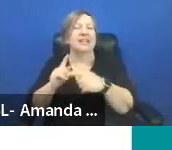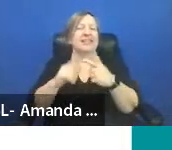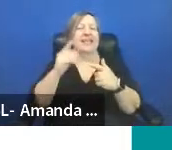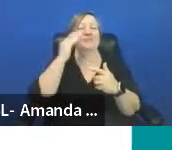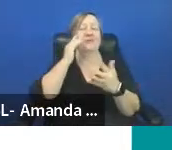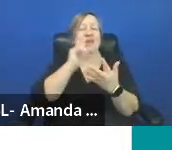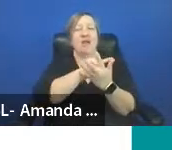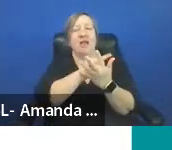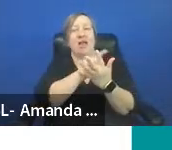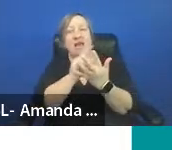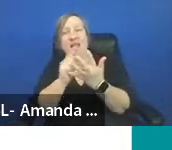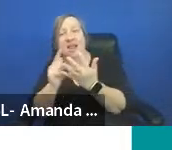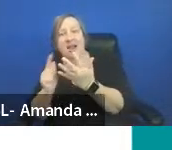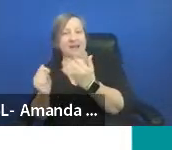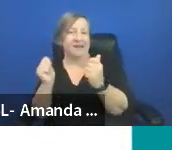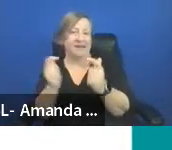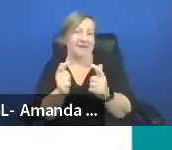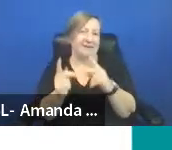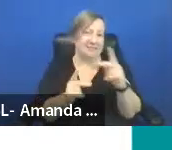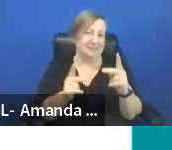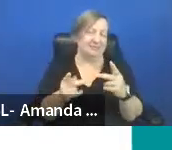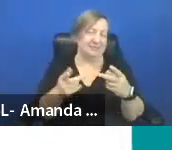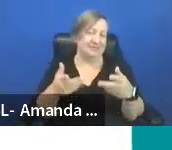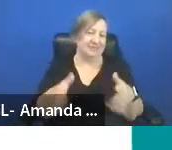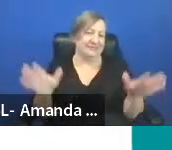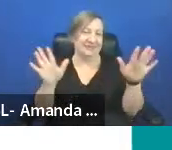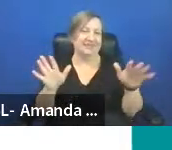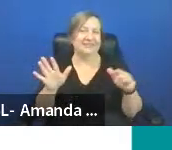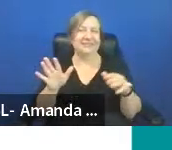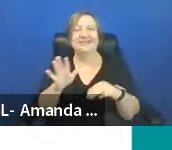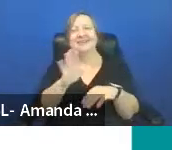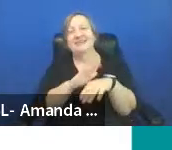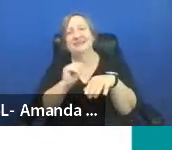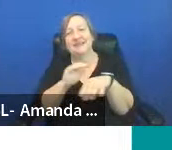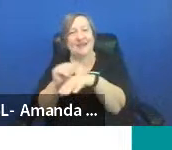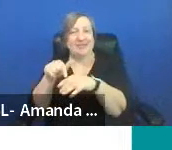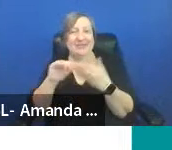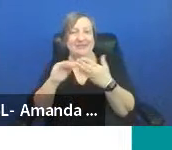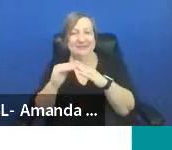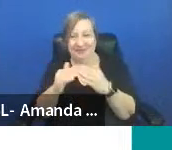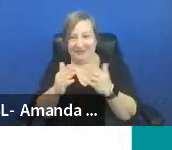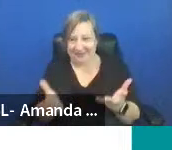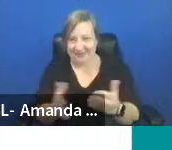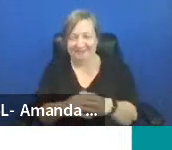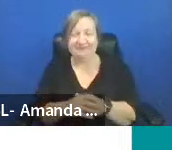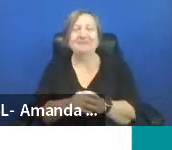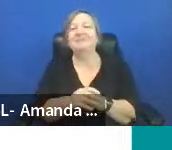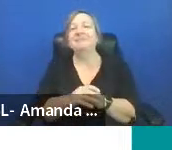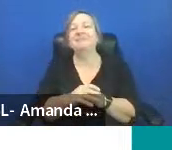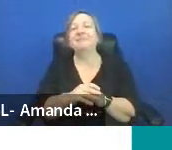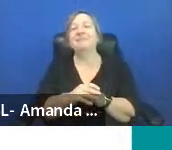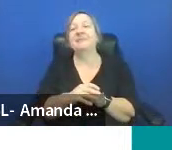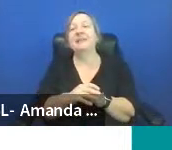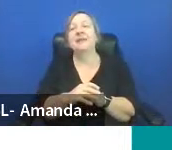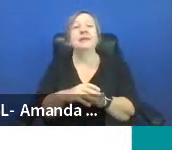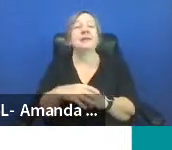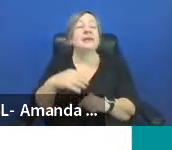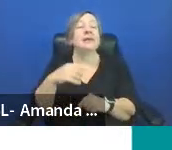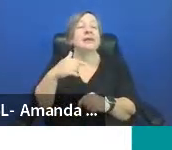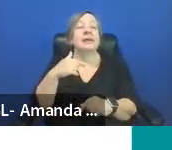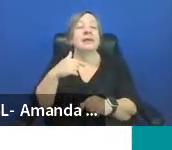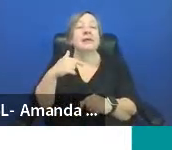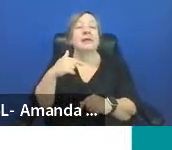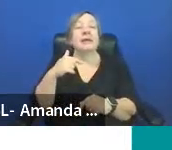are seamless in terms of calling on our own community. So I'm gonna